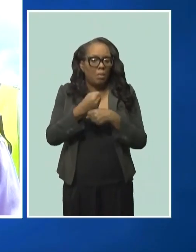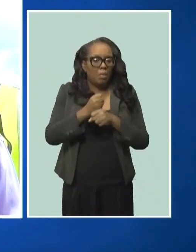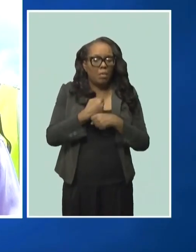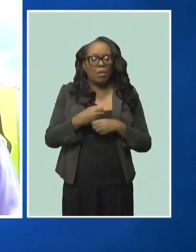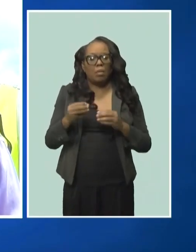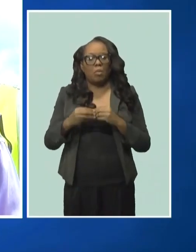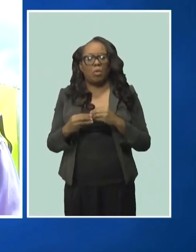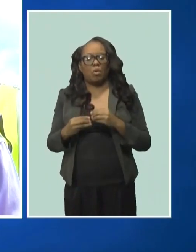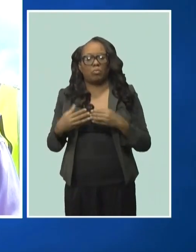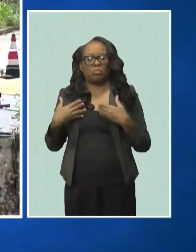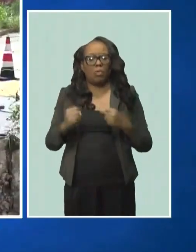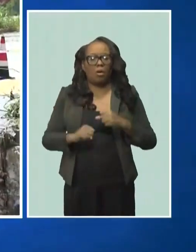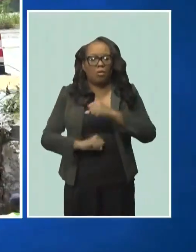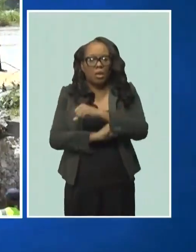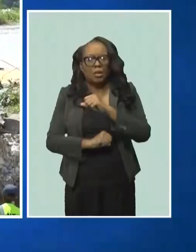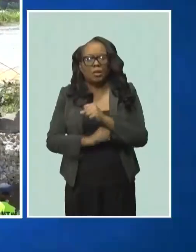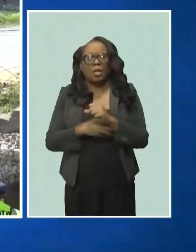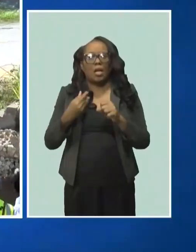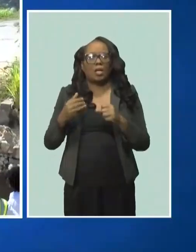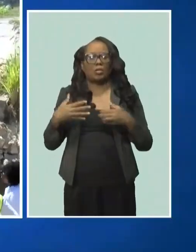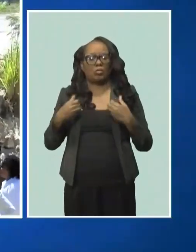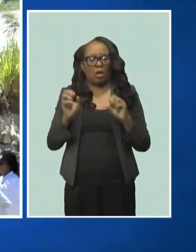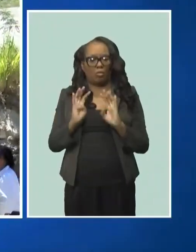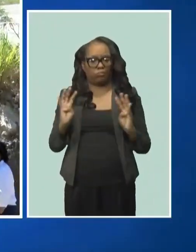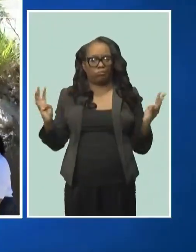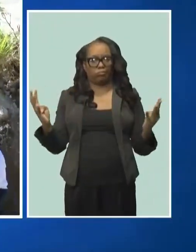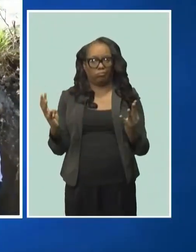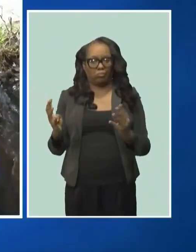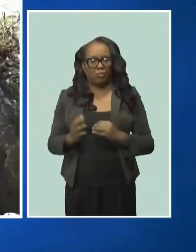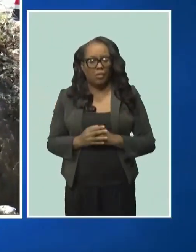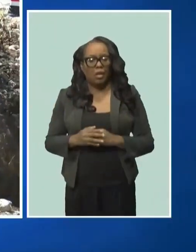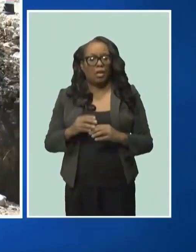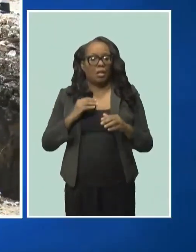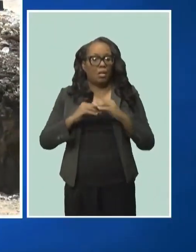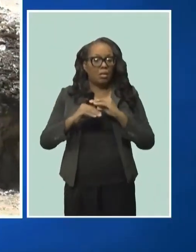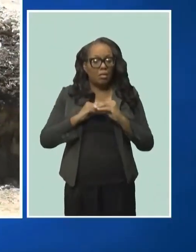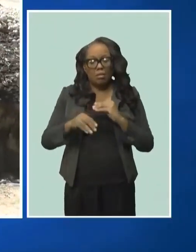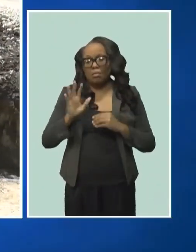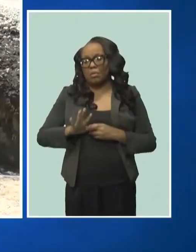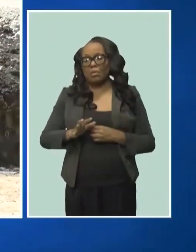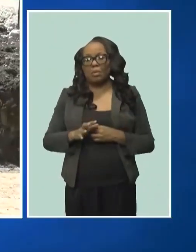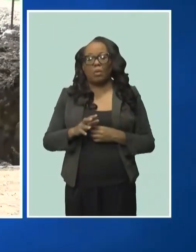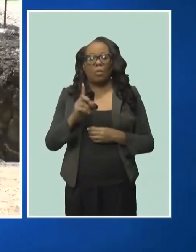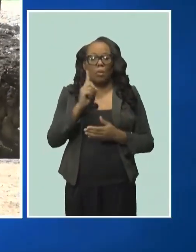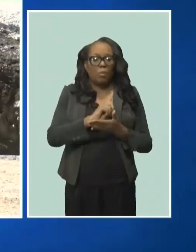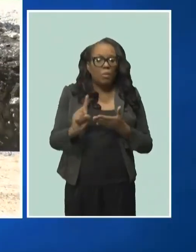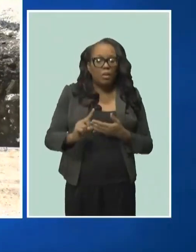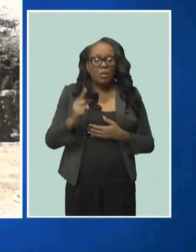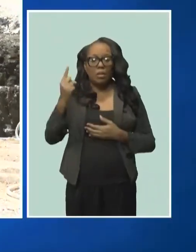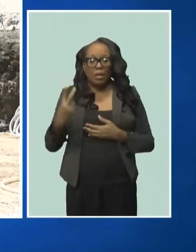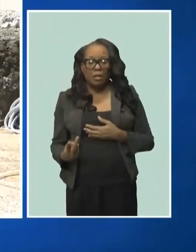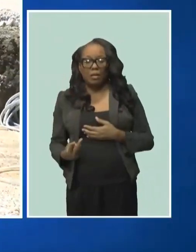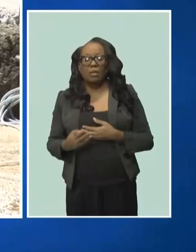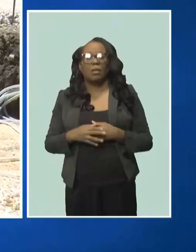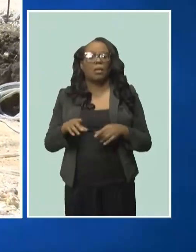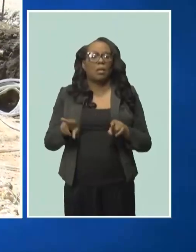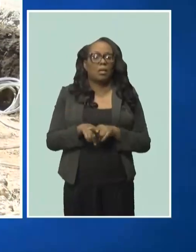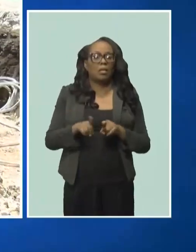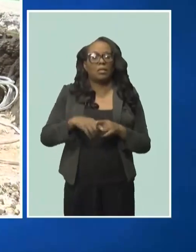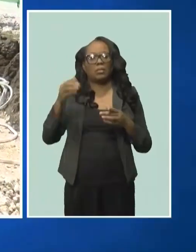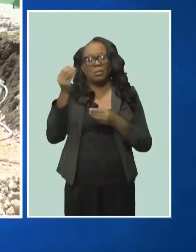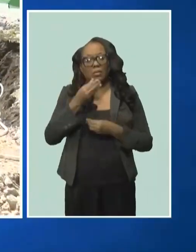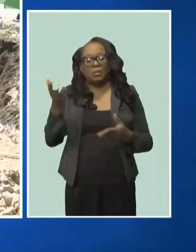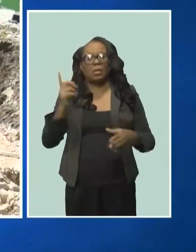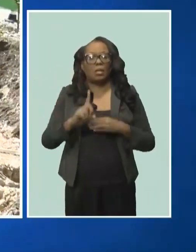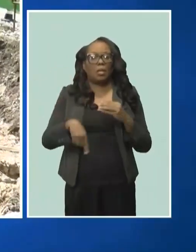of the failed section of the road. Mr. Holder expects those repairs will take about a week and a half. He also gave a timeline for the completion